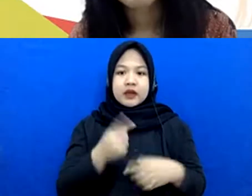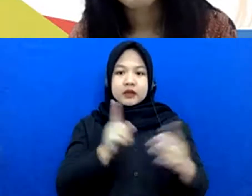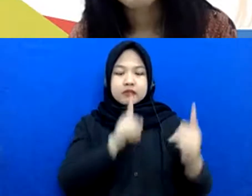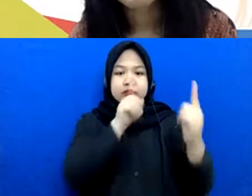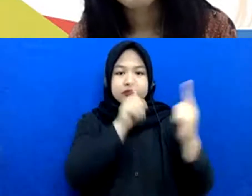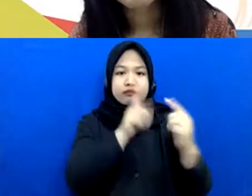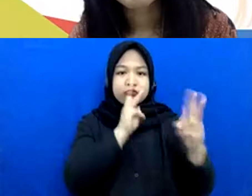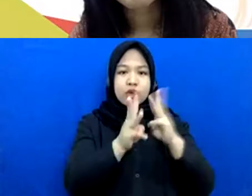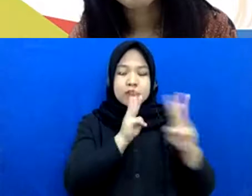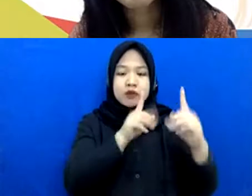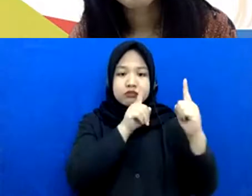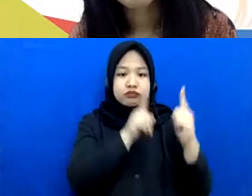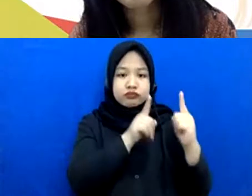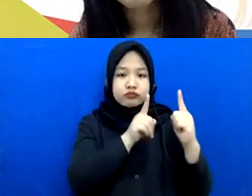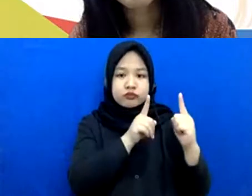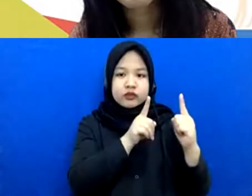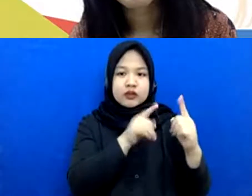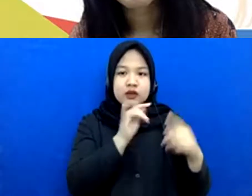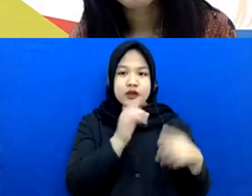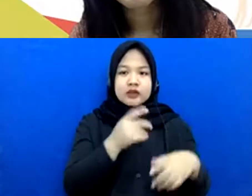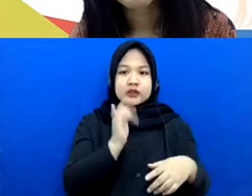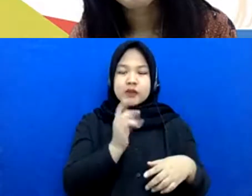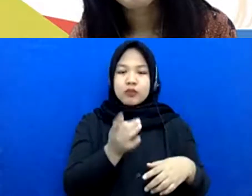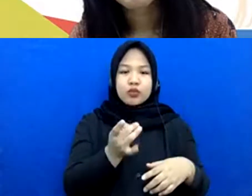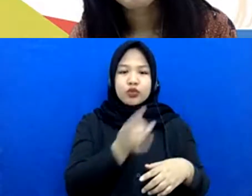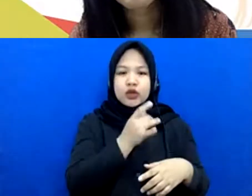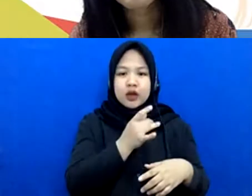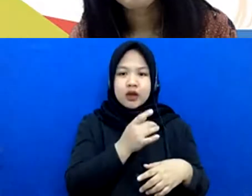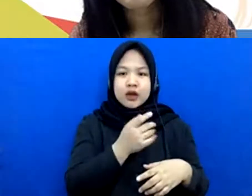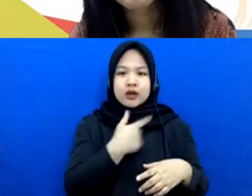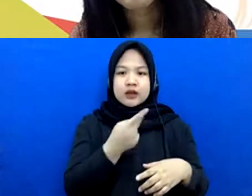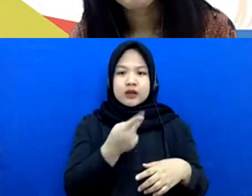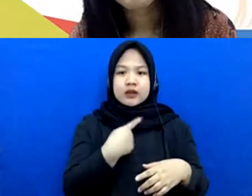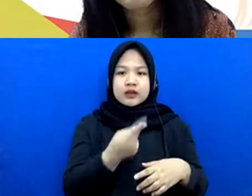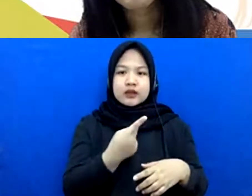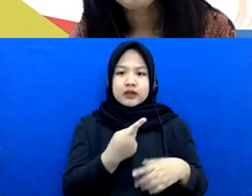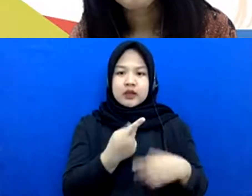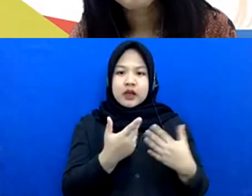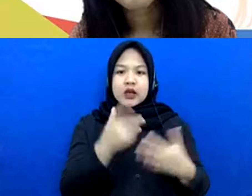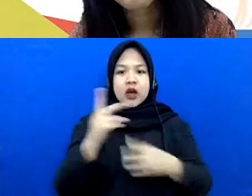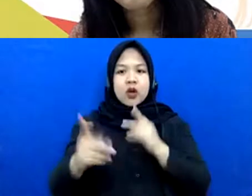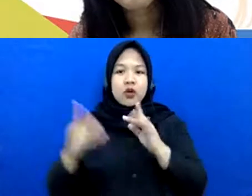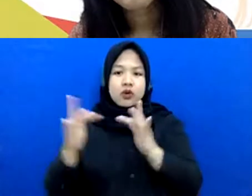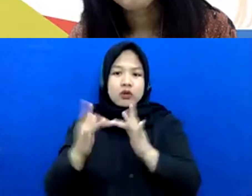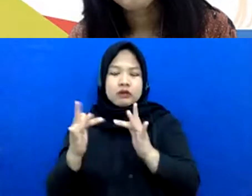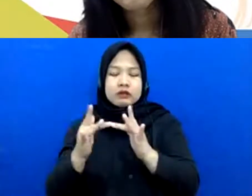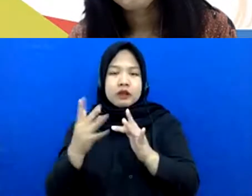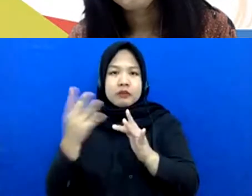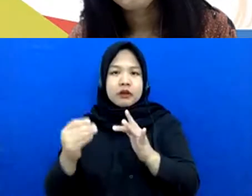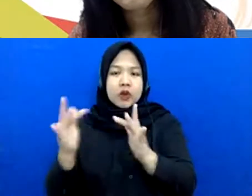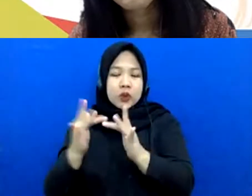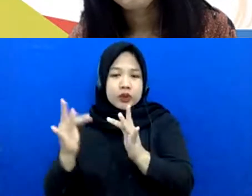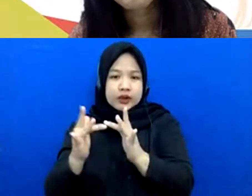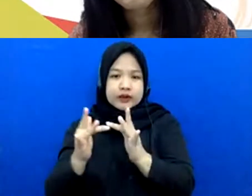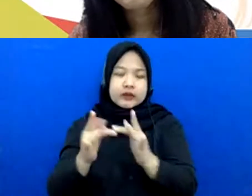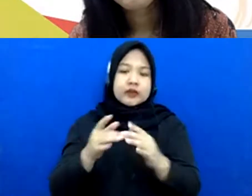We just doing so easily, just use the what's online method. Actually, in Malaysia now,